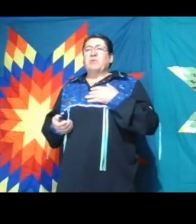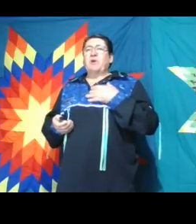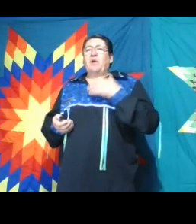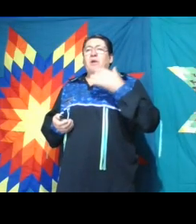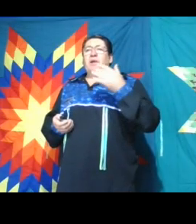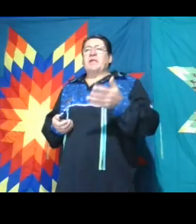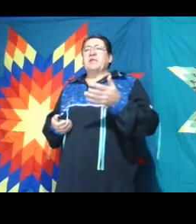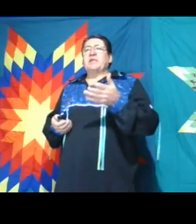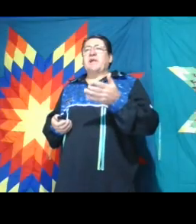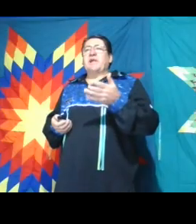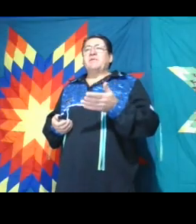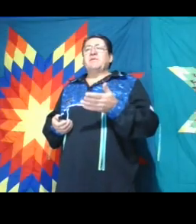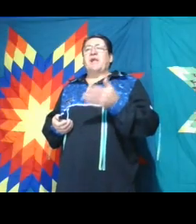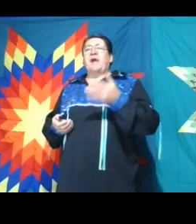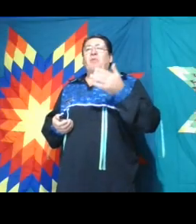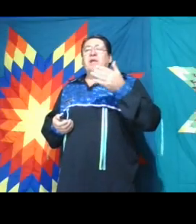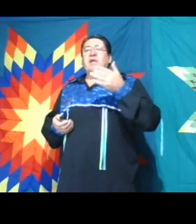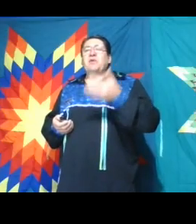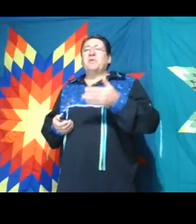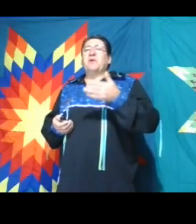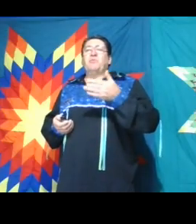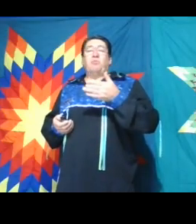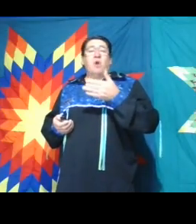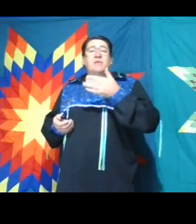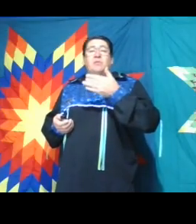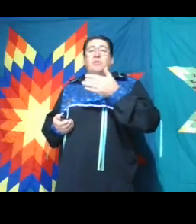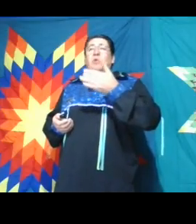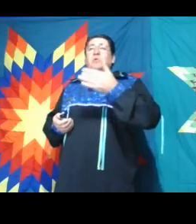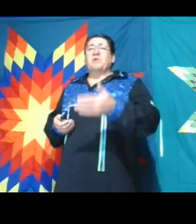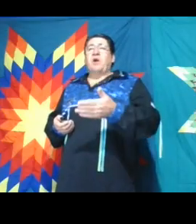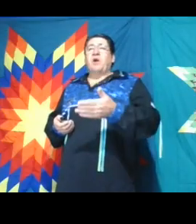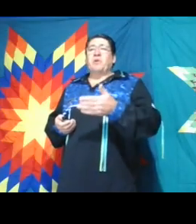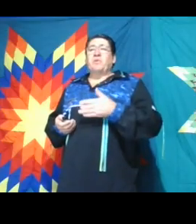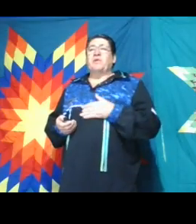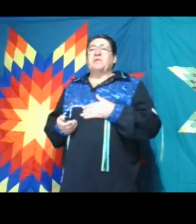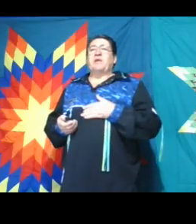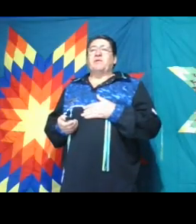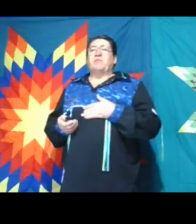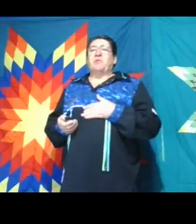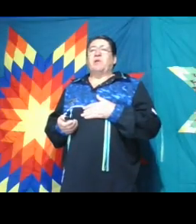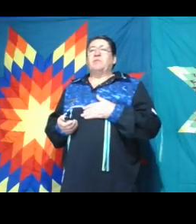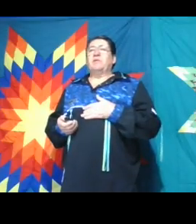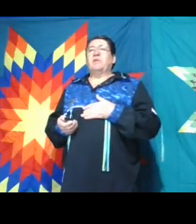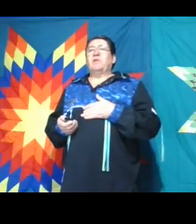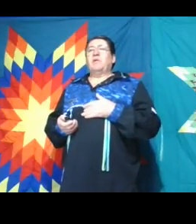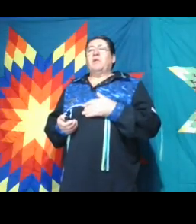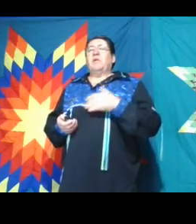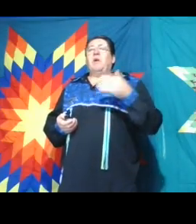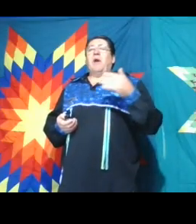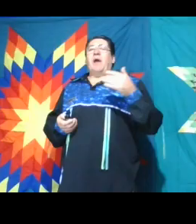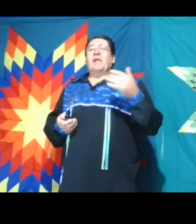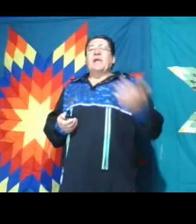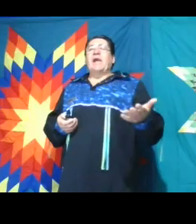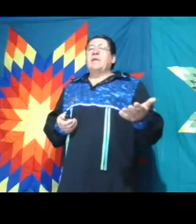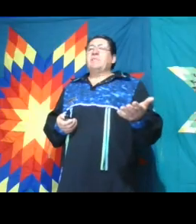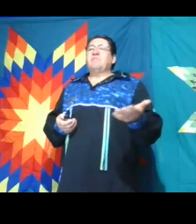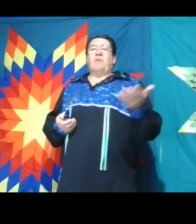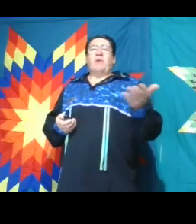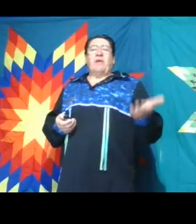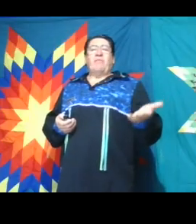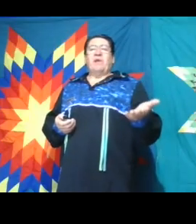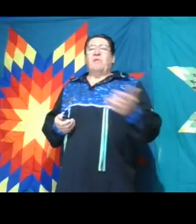those Indigenous centers. That way you can possibly post your opportunities there as well. And